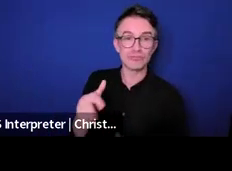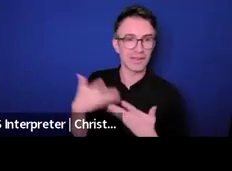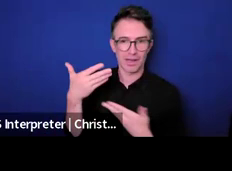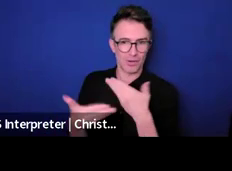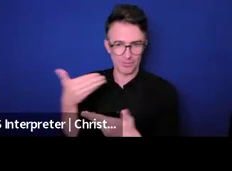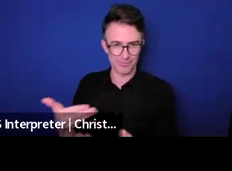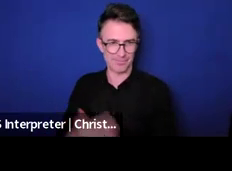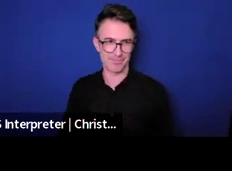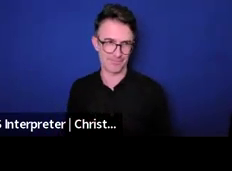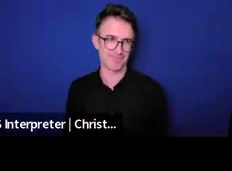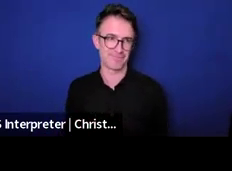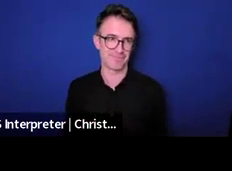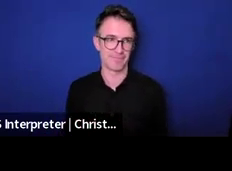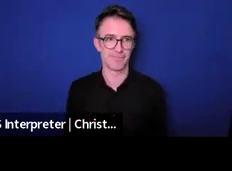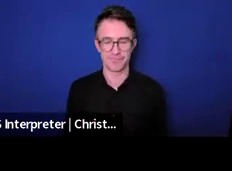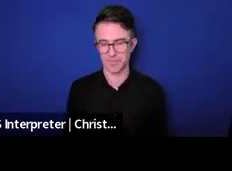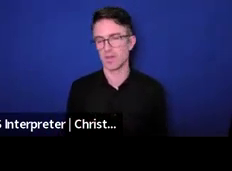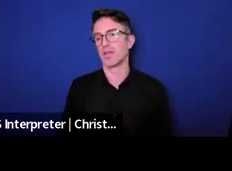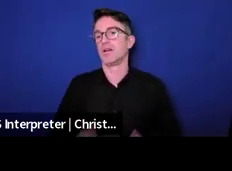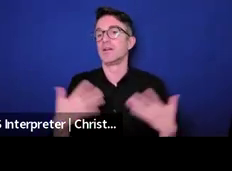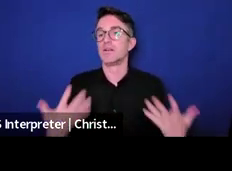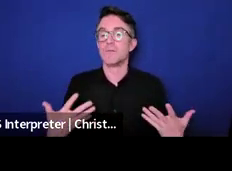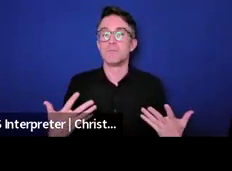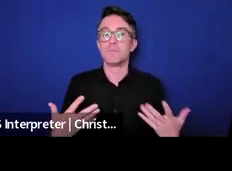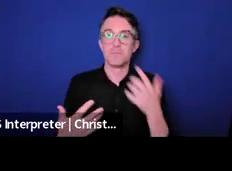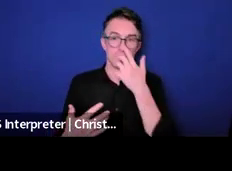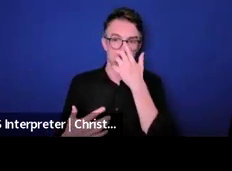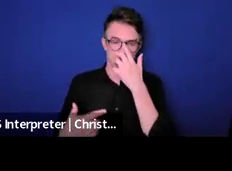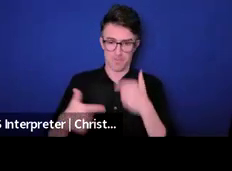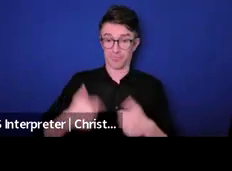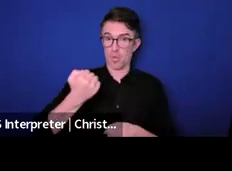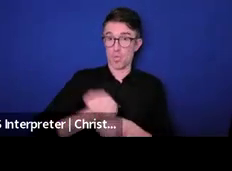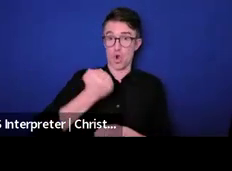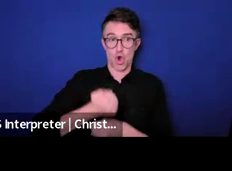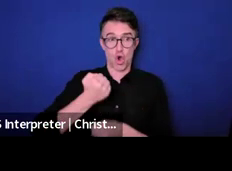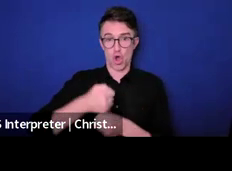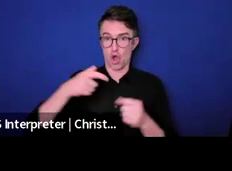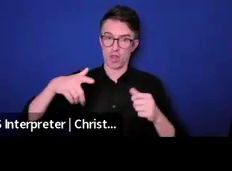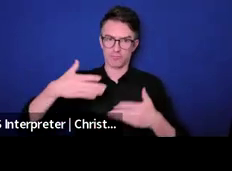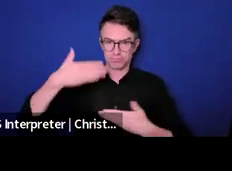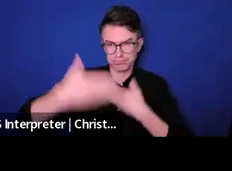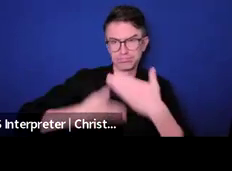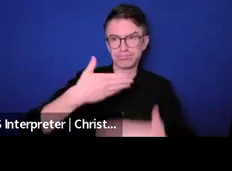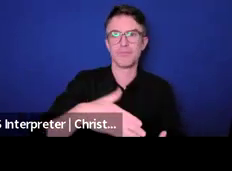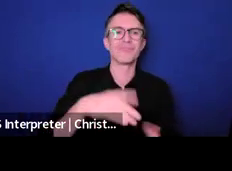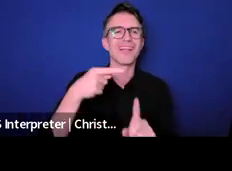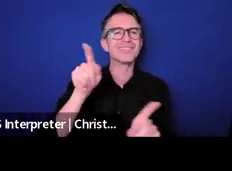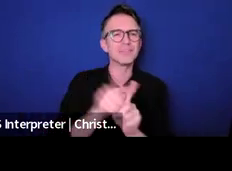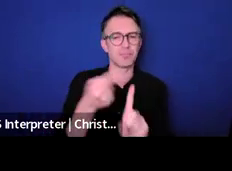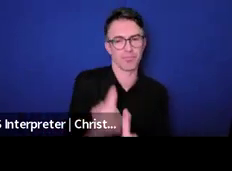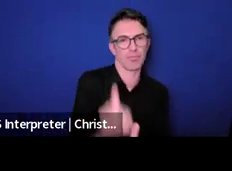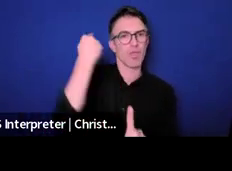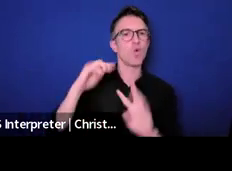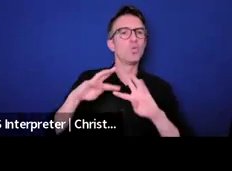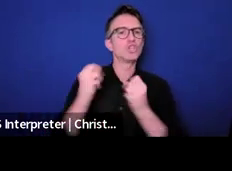again, this work is linked to what Lauren mentioned, an evidence note and the workshop that took place in London. And